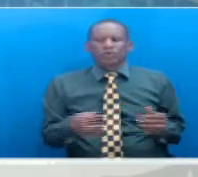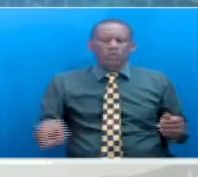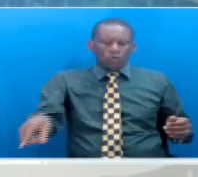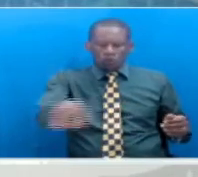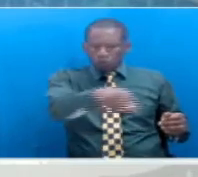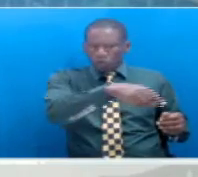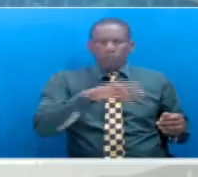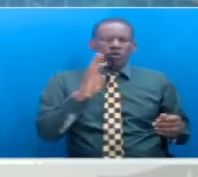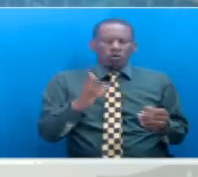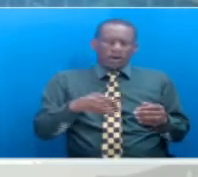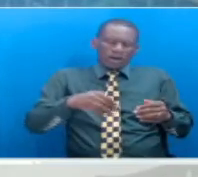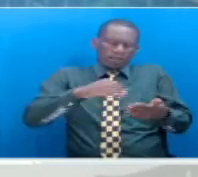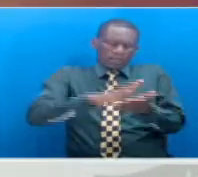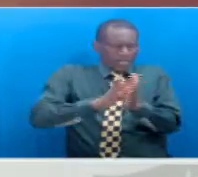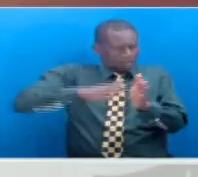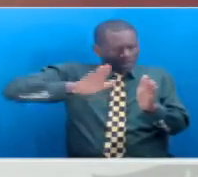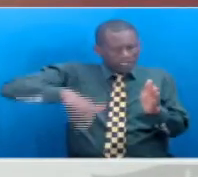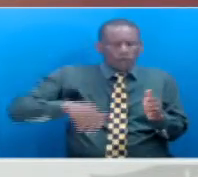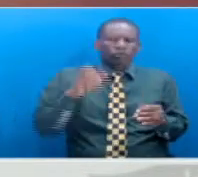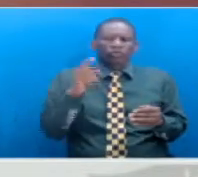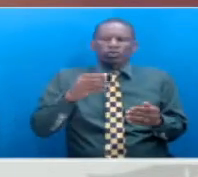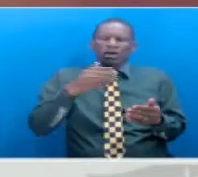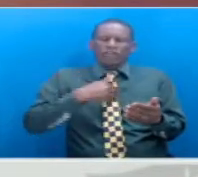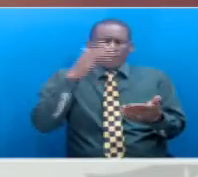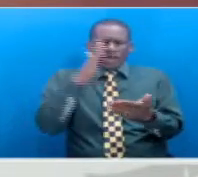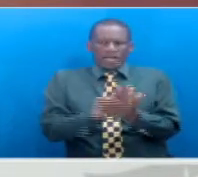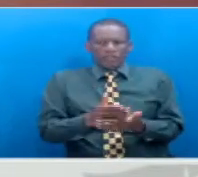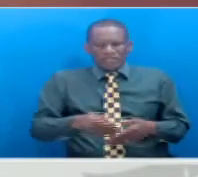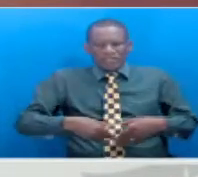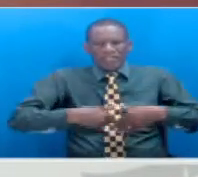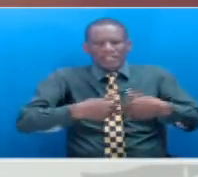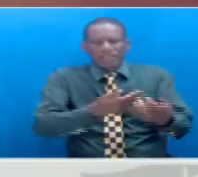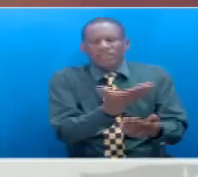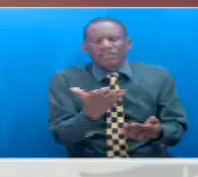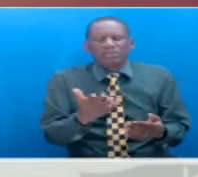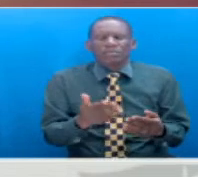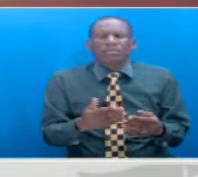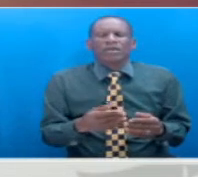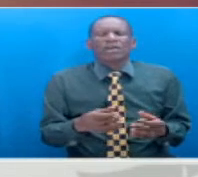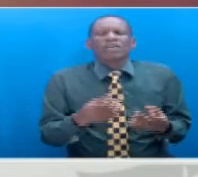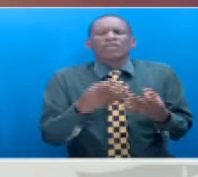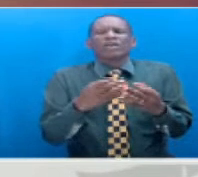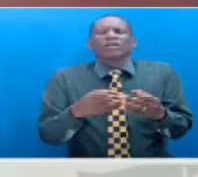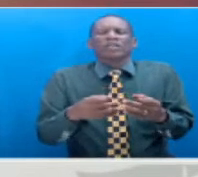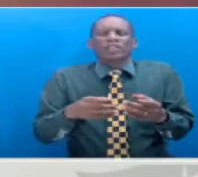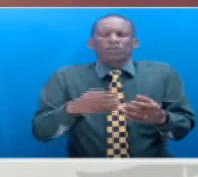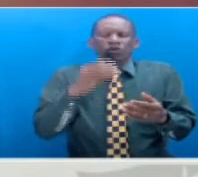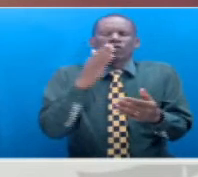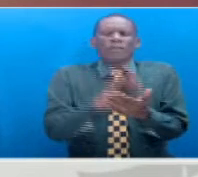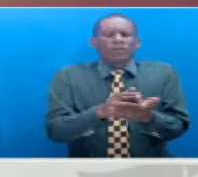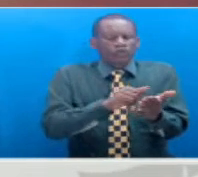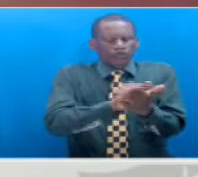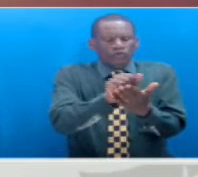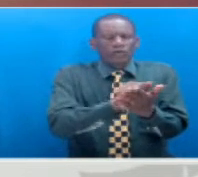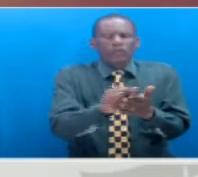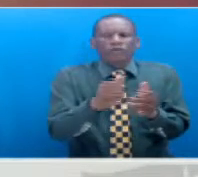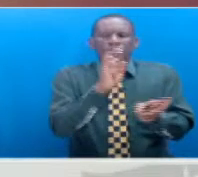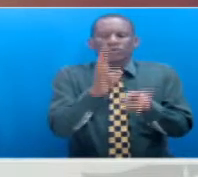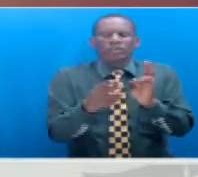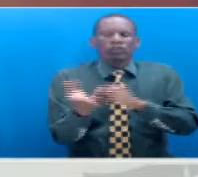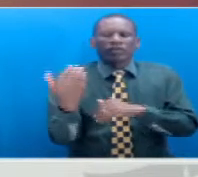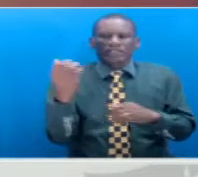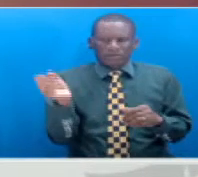We were running late. We should have actually given them a go-ahead to print from the 22nd of last